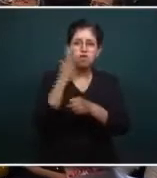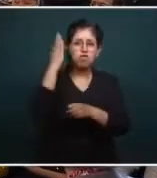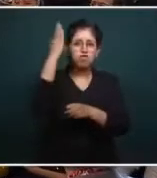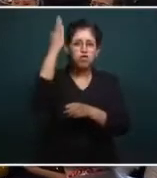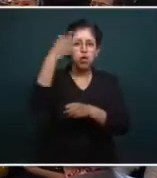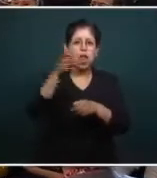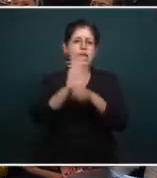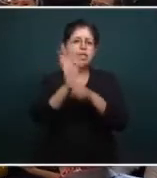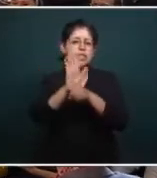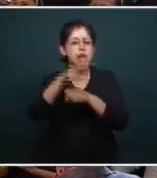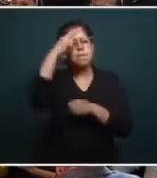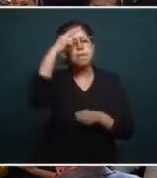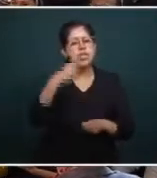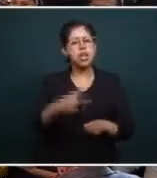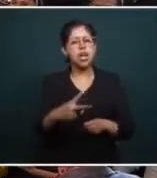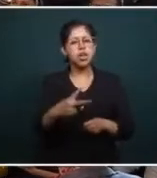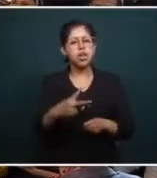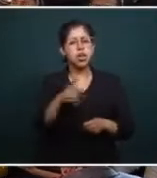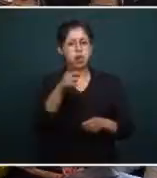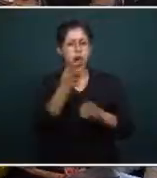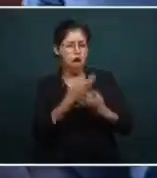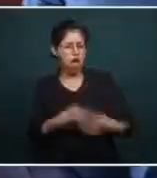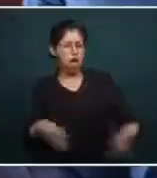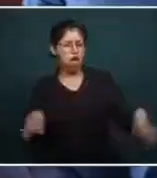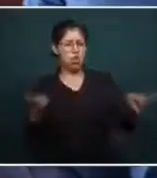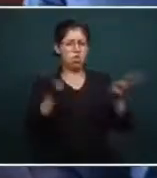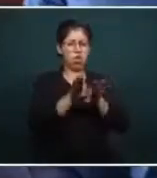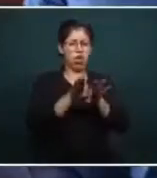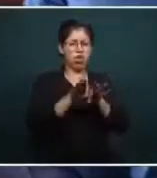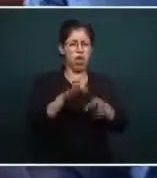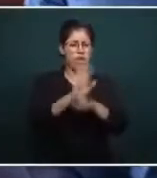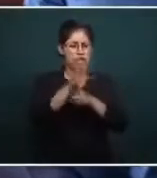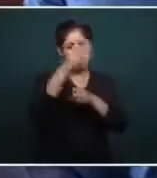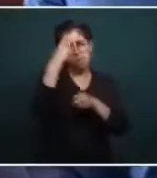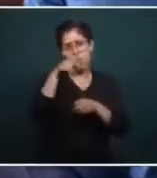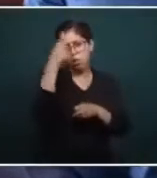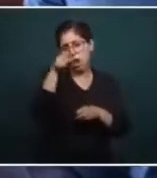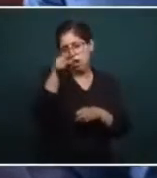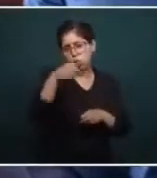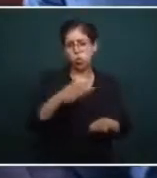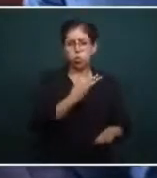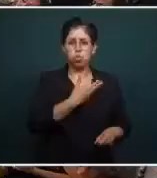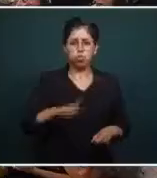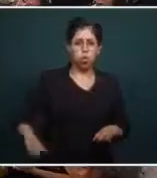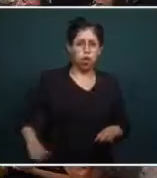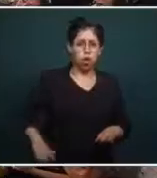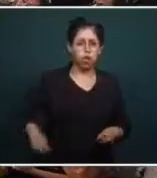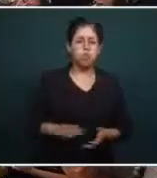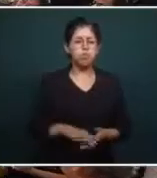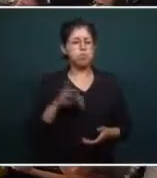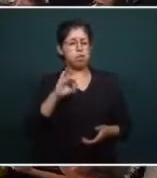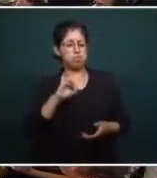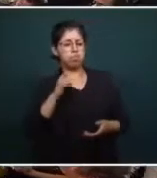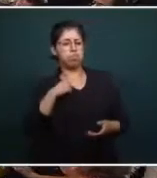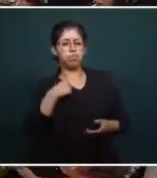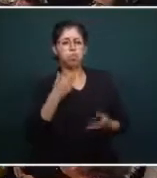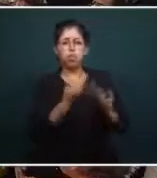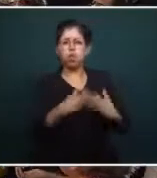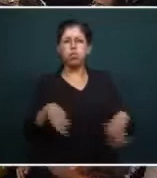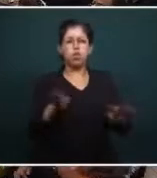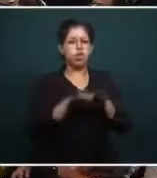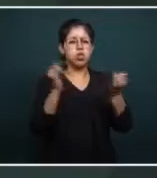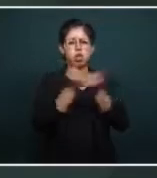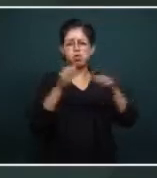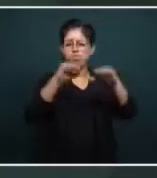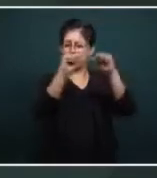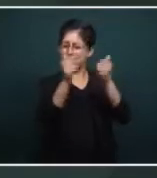president y qué regarding tan the importante es el Mexican cine para su gobierno, cinematography, señor presidente. and what is your Muy plan? importante, como The todas important las thing, artes, just like